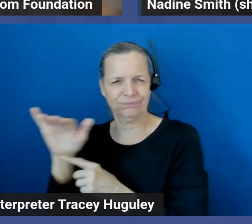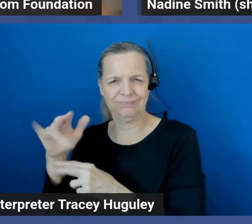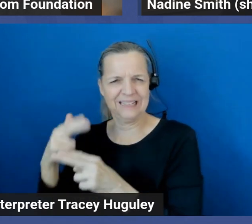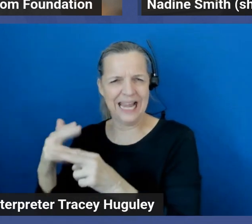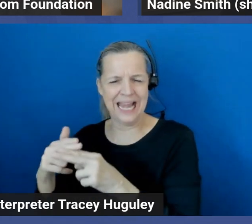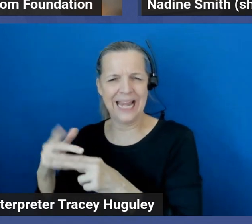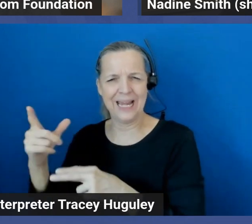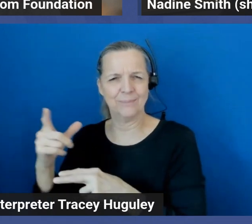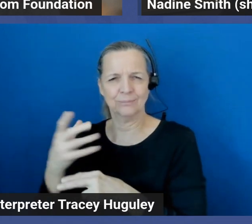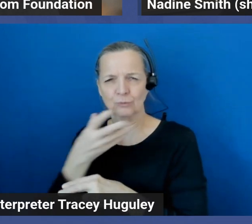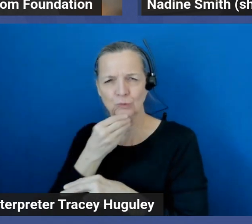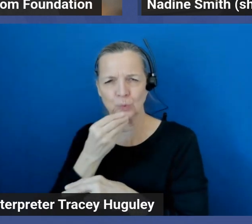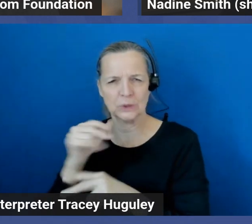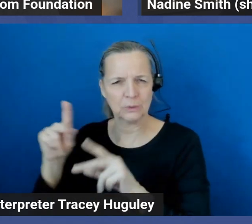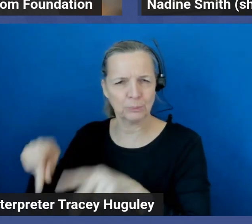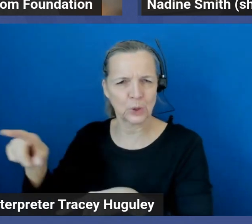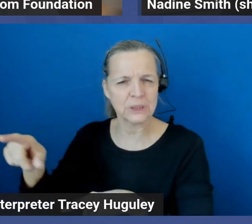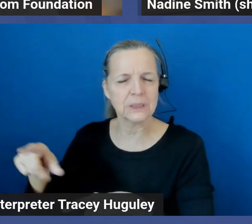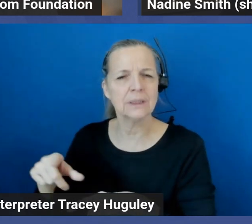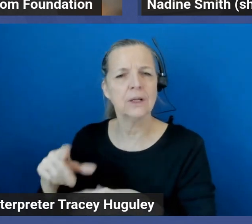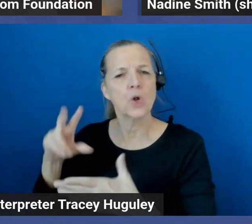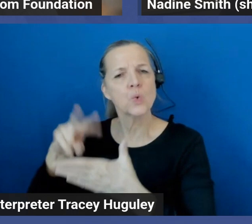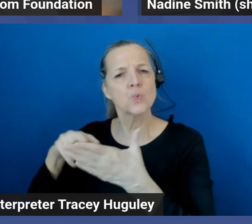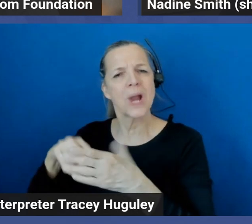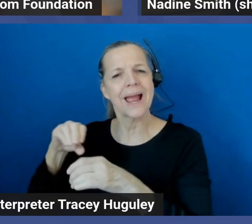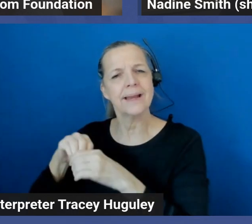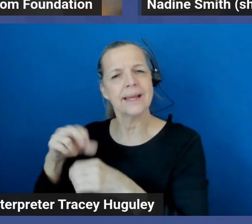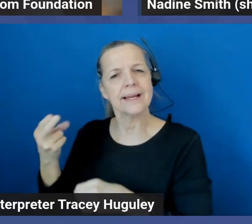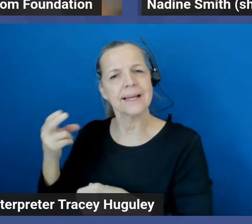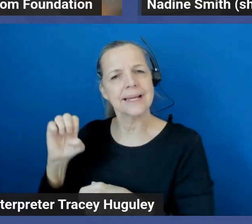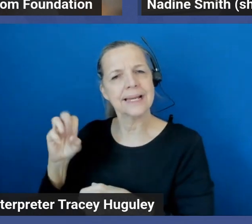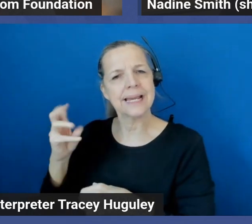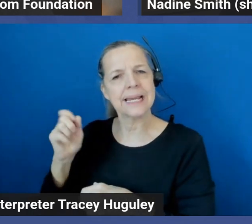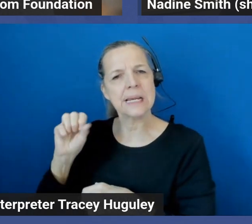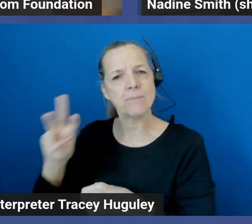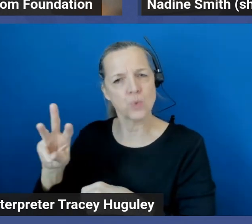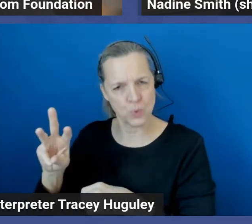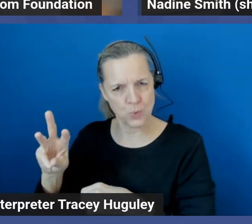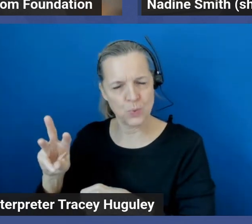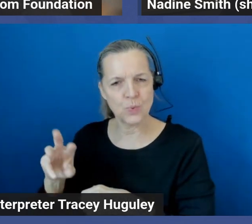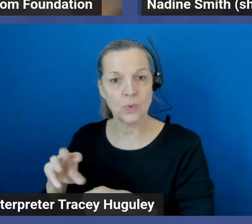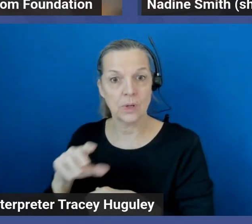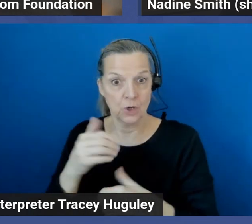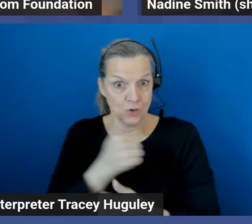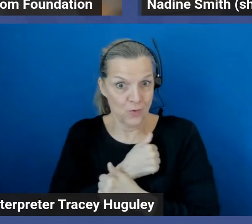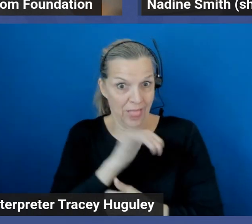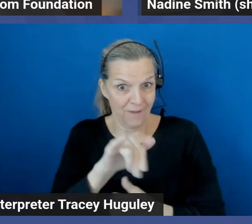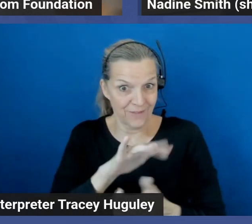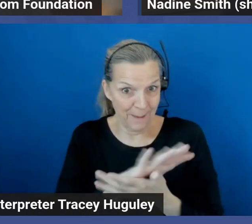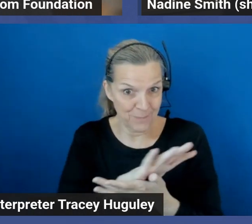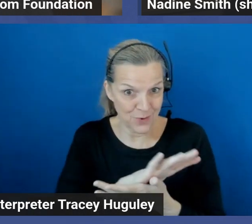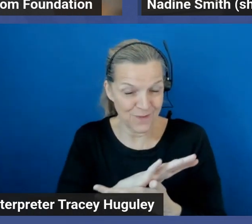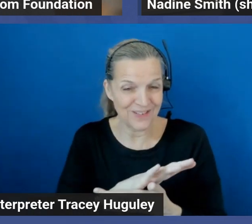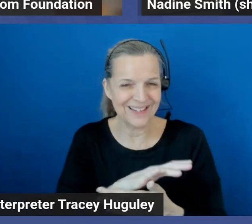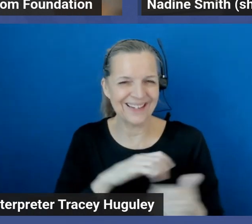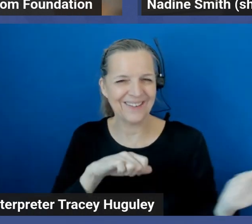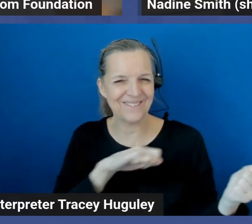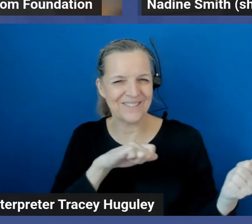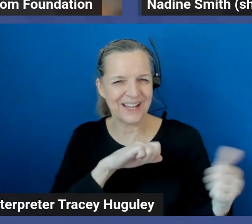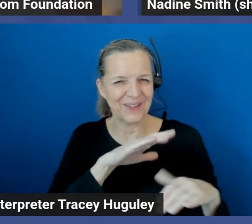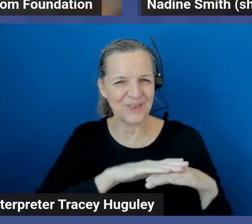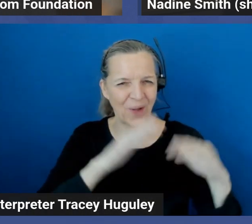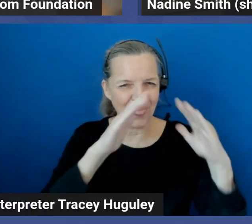La la la la la. It's a wonderful thing if you have time to watch it, if you happen to love Fiddler on the Roof, which I did. But there were